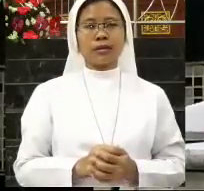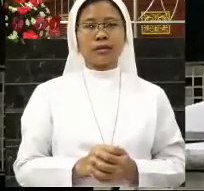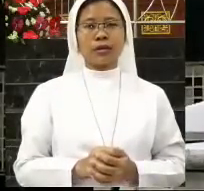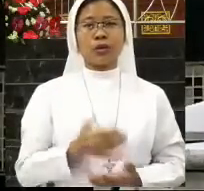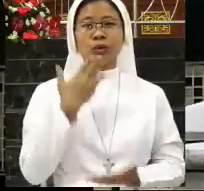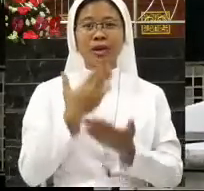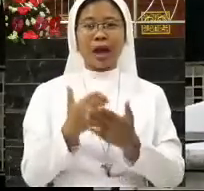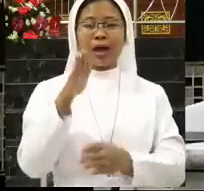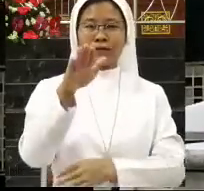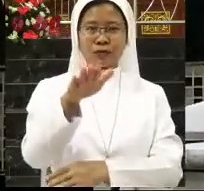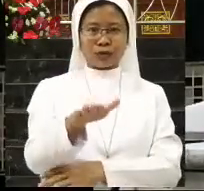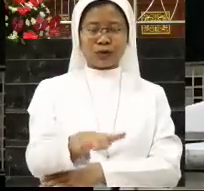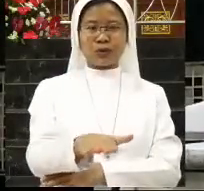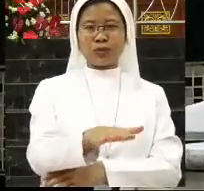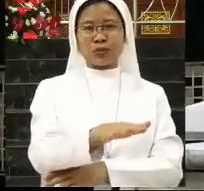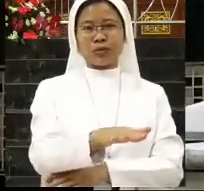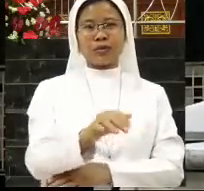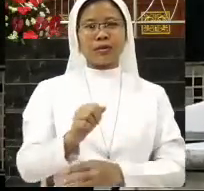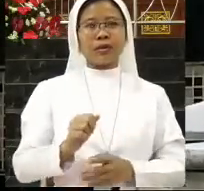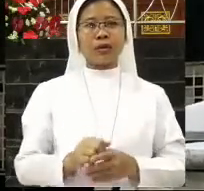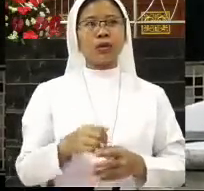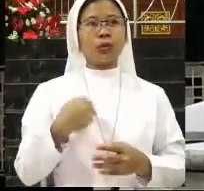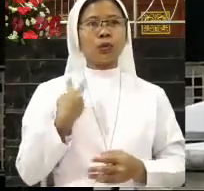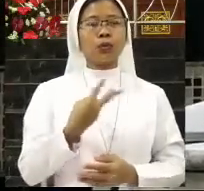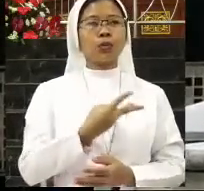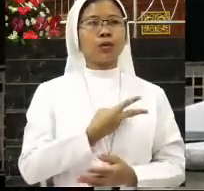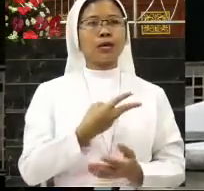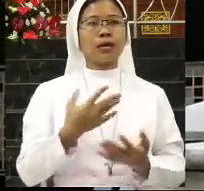good afternoon. We are now